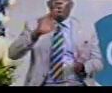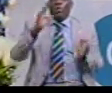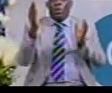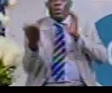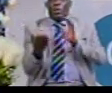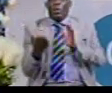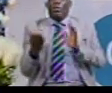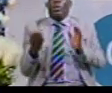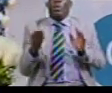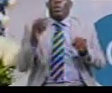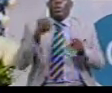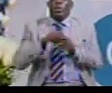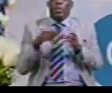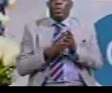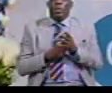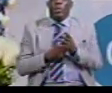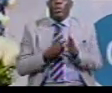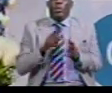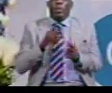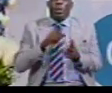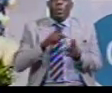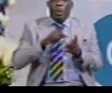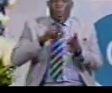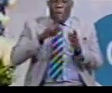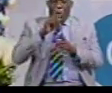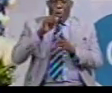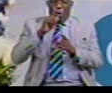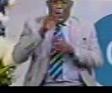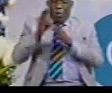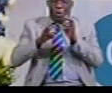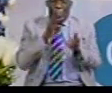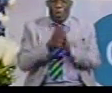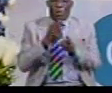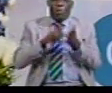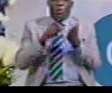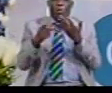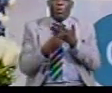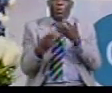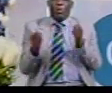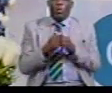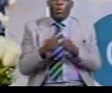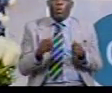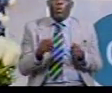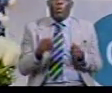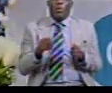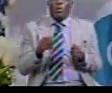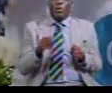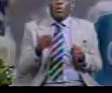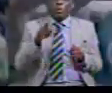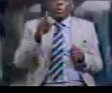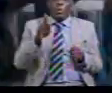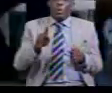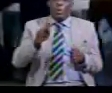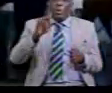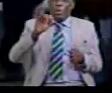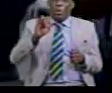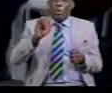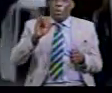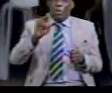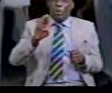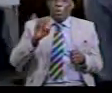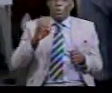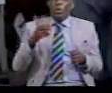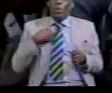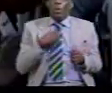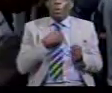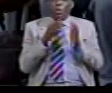votre présence à we cette croisade globale that avec the le Lord pasteur KUMUYI. Will bless you real good in Jesus' name. Nous prions